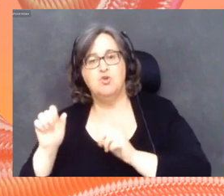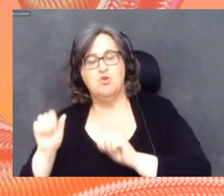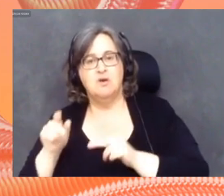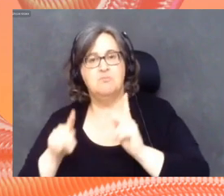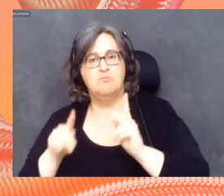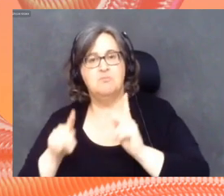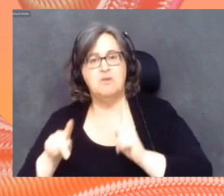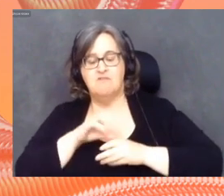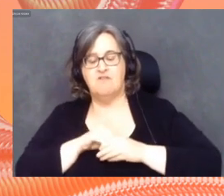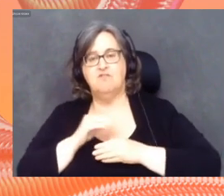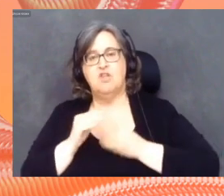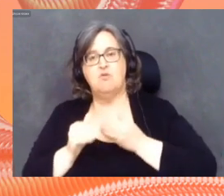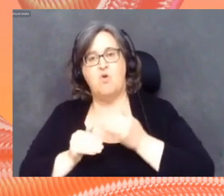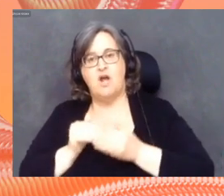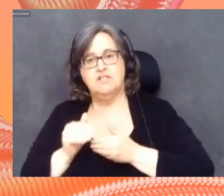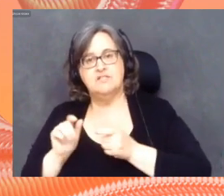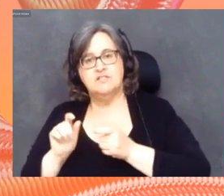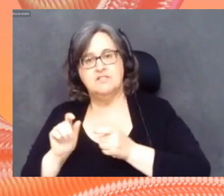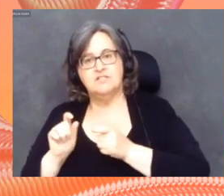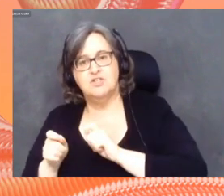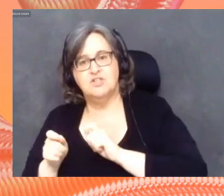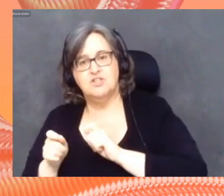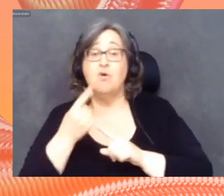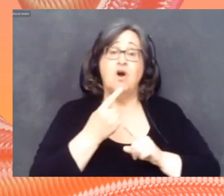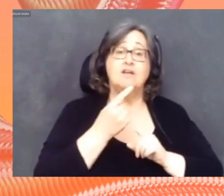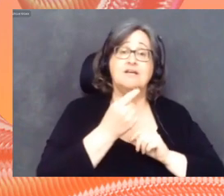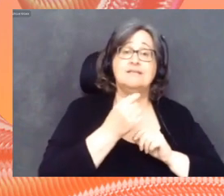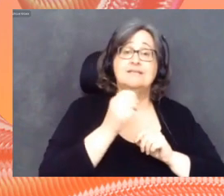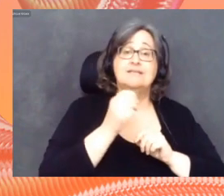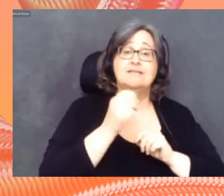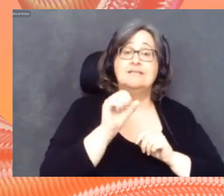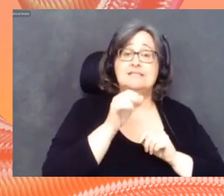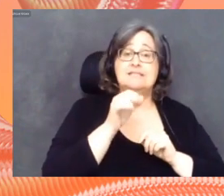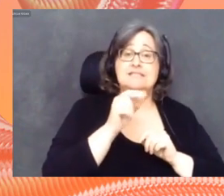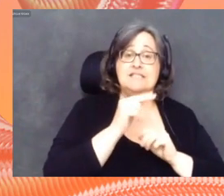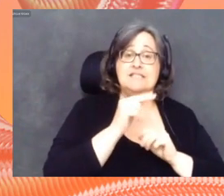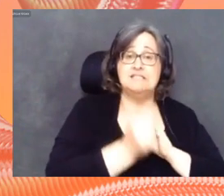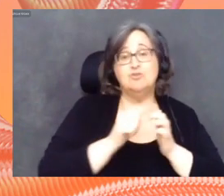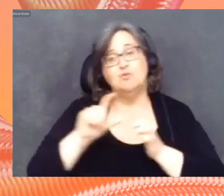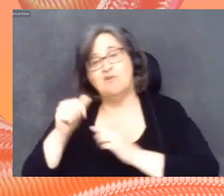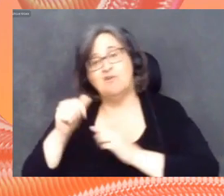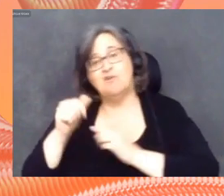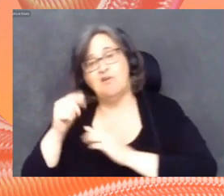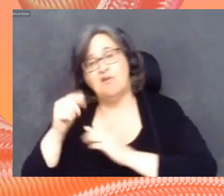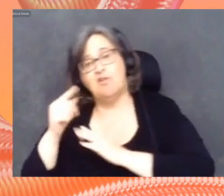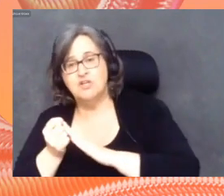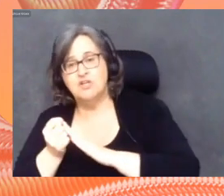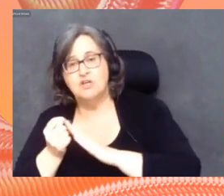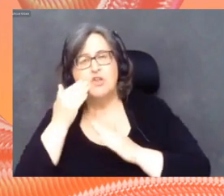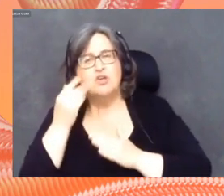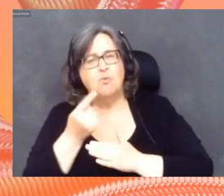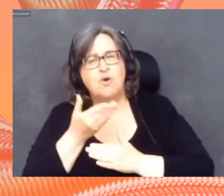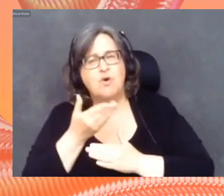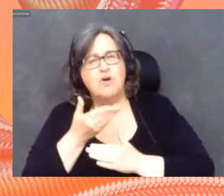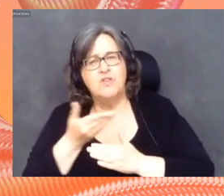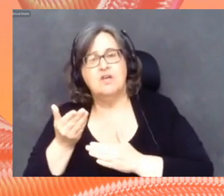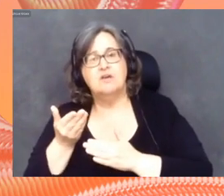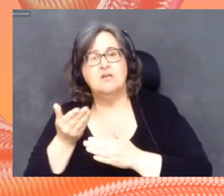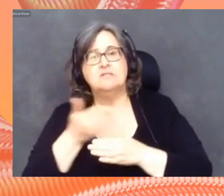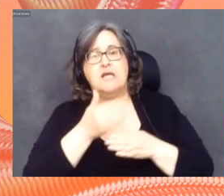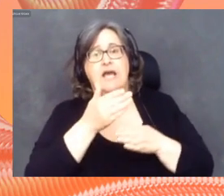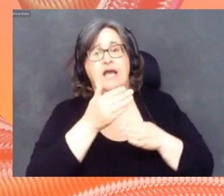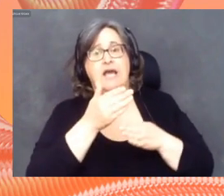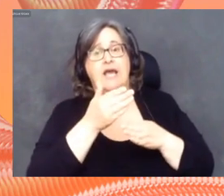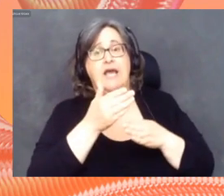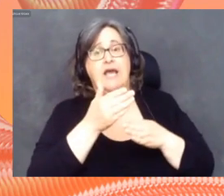change from yes. one season to another. They know that one thing is closing and another